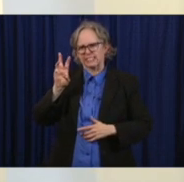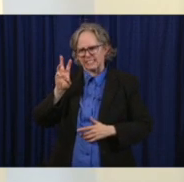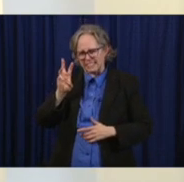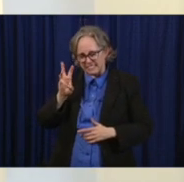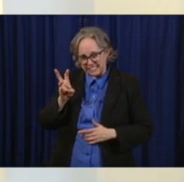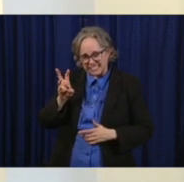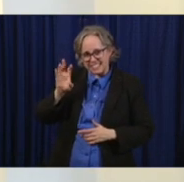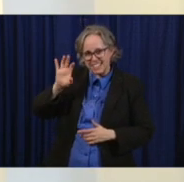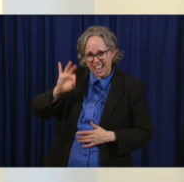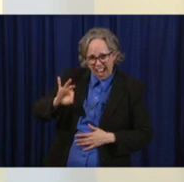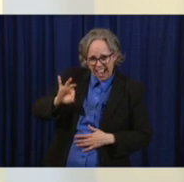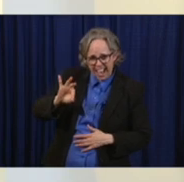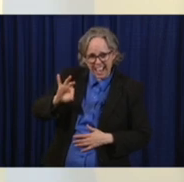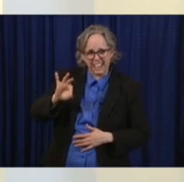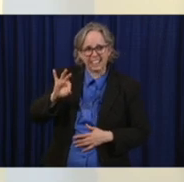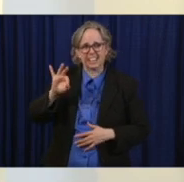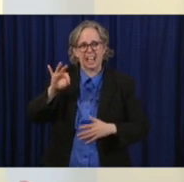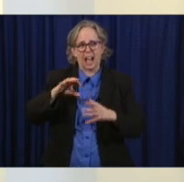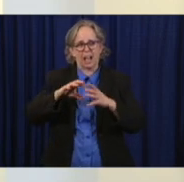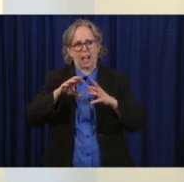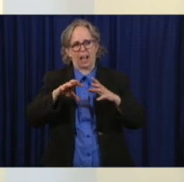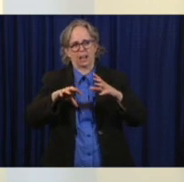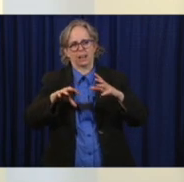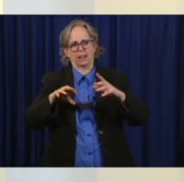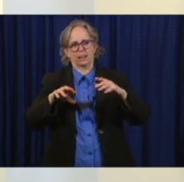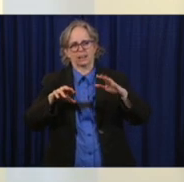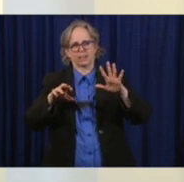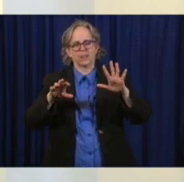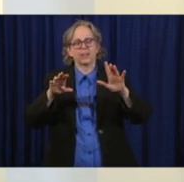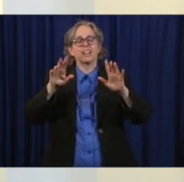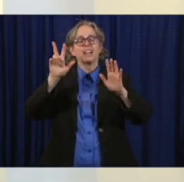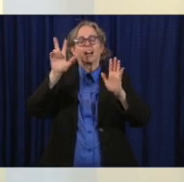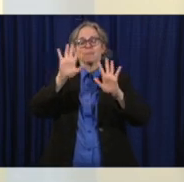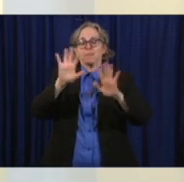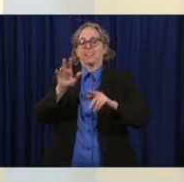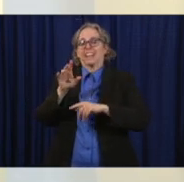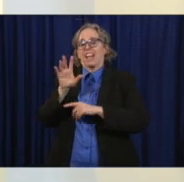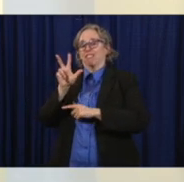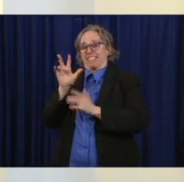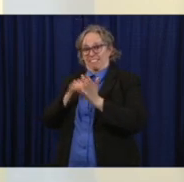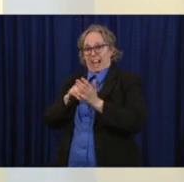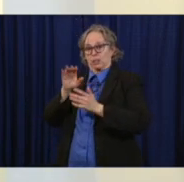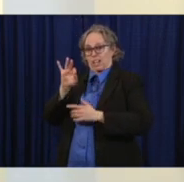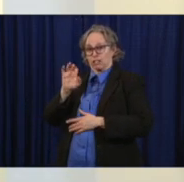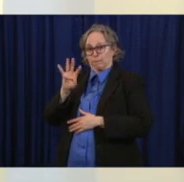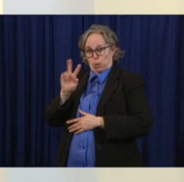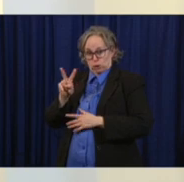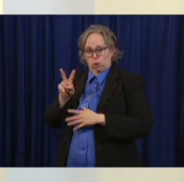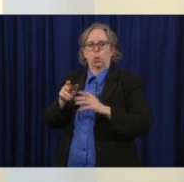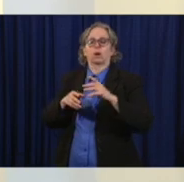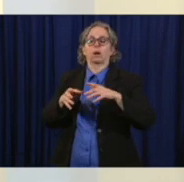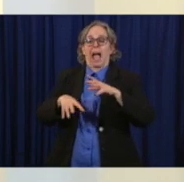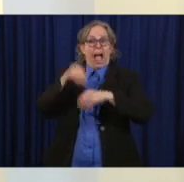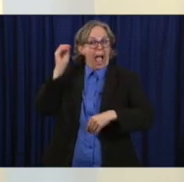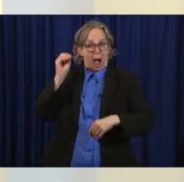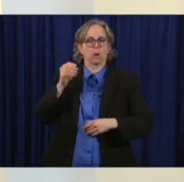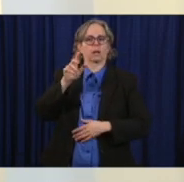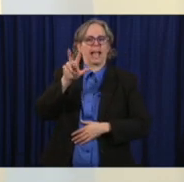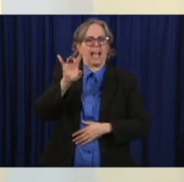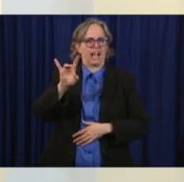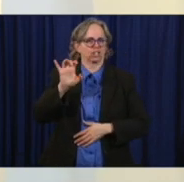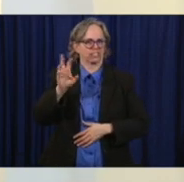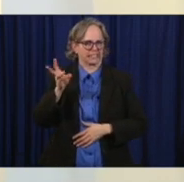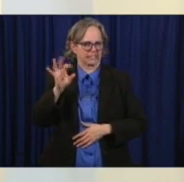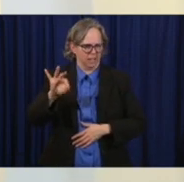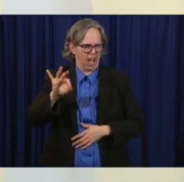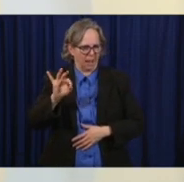3,942. So the 22% is out of all long-term care cases. How many have died? But not out of the total